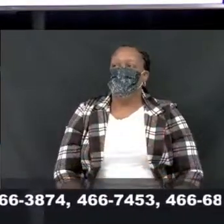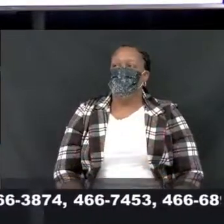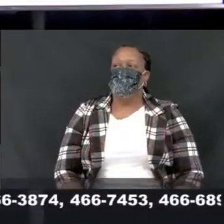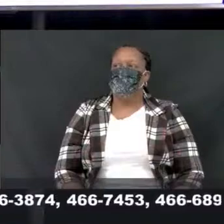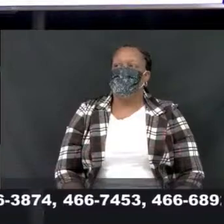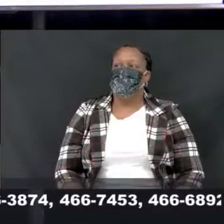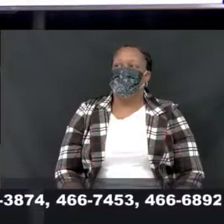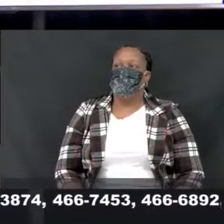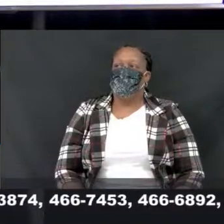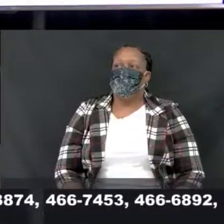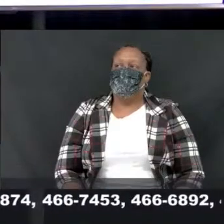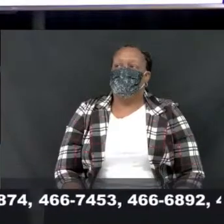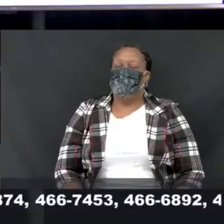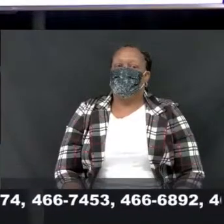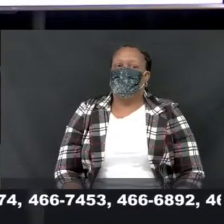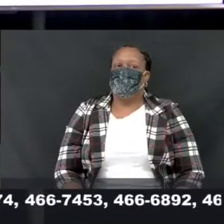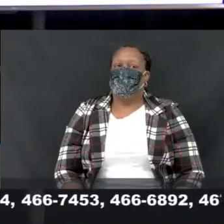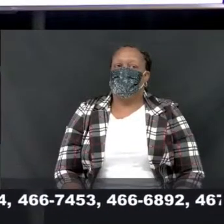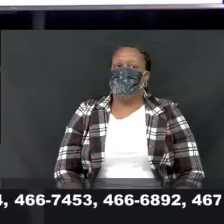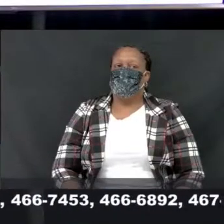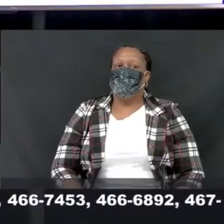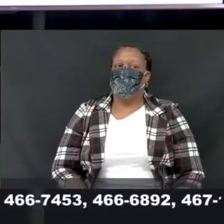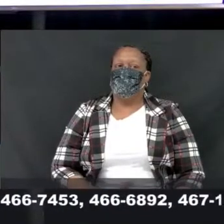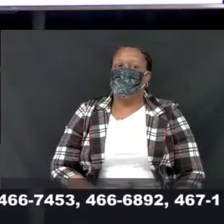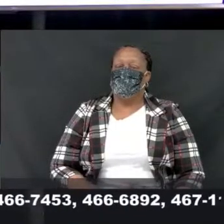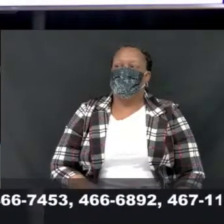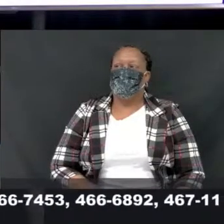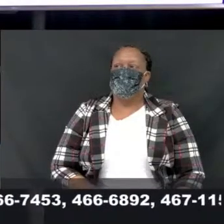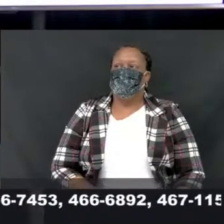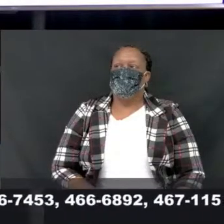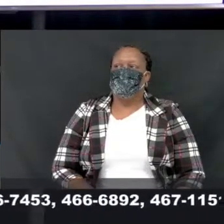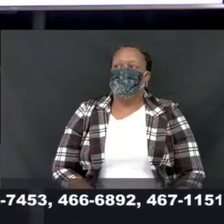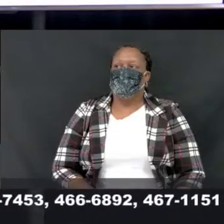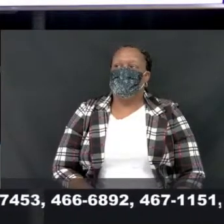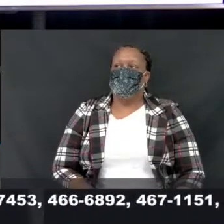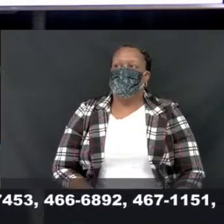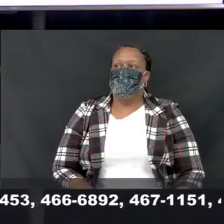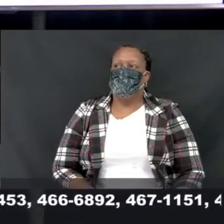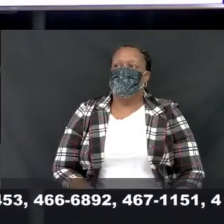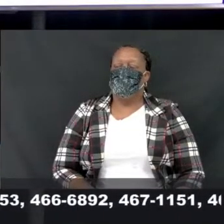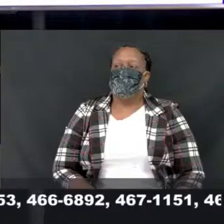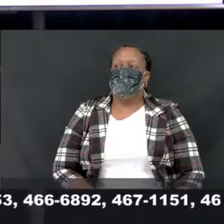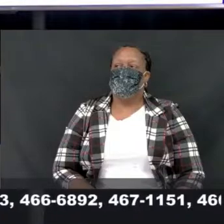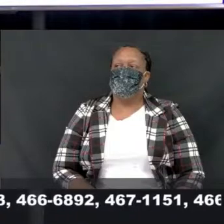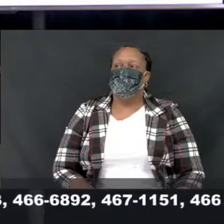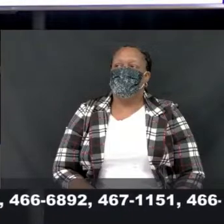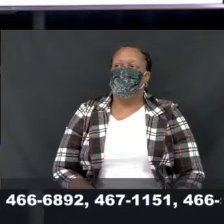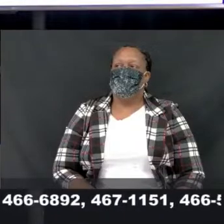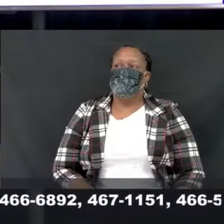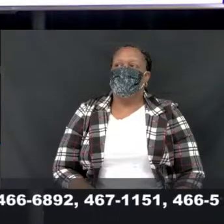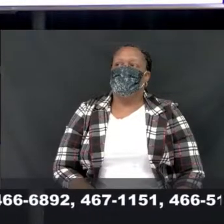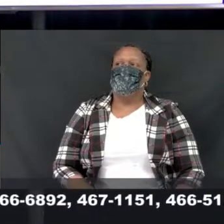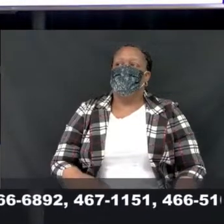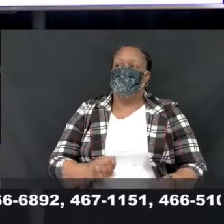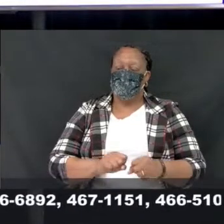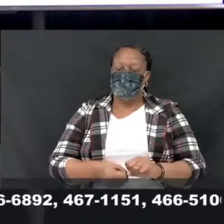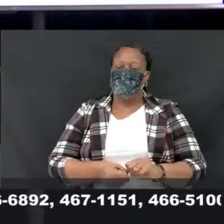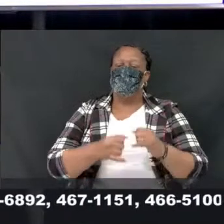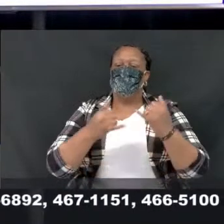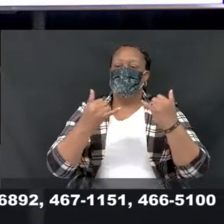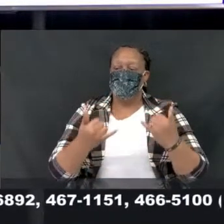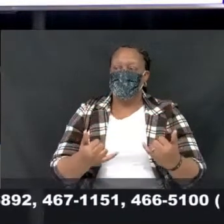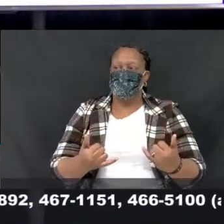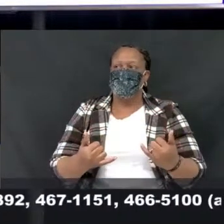all must be proud of and happy about, the Cabinet has granted the approval for the